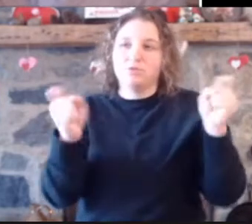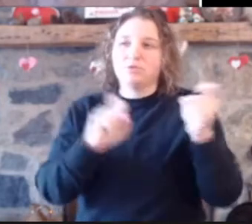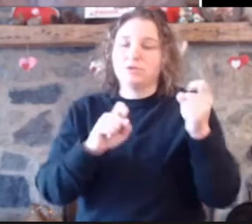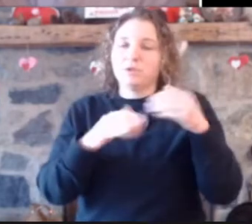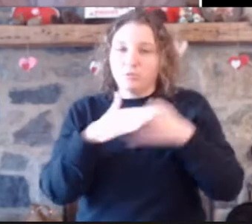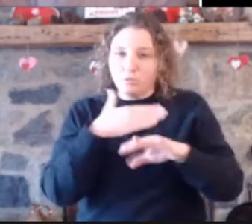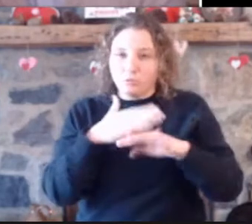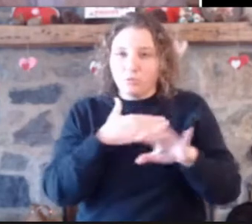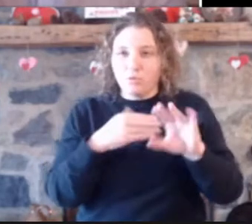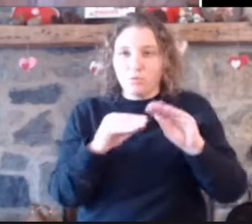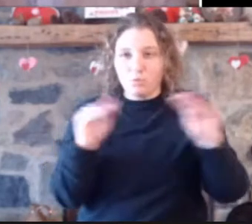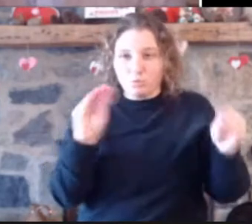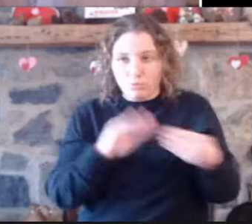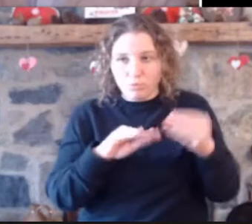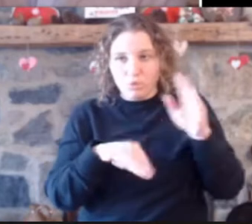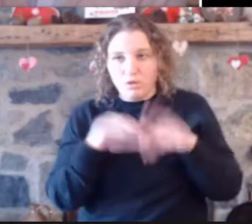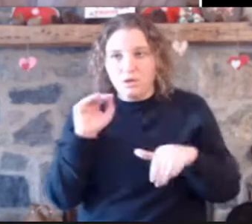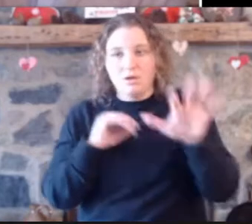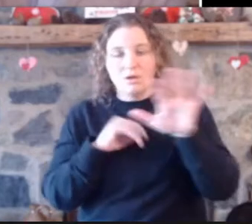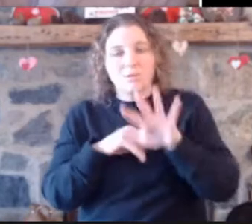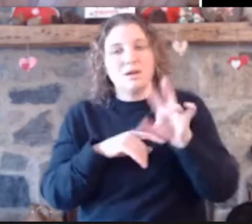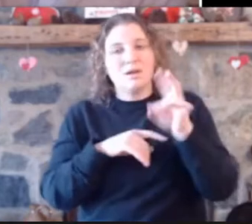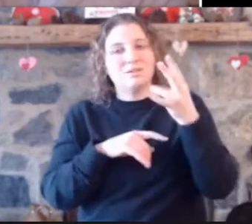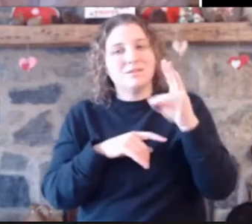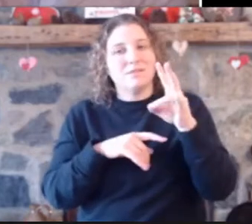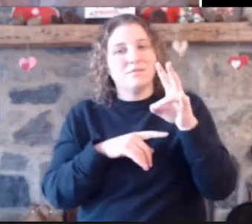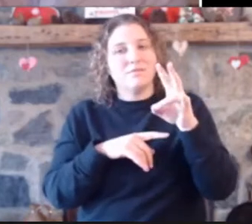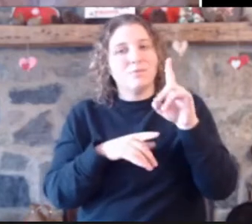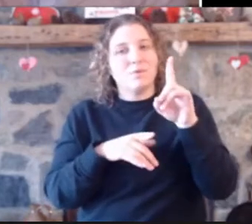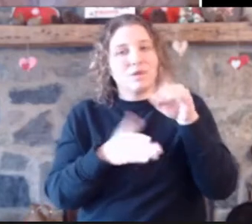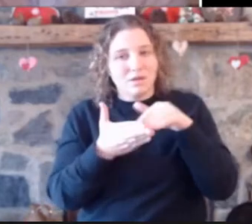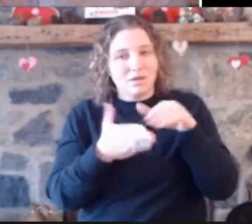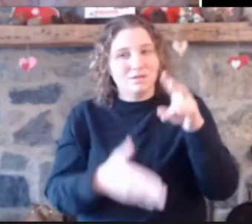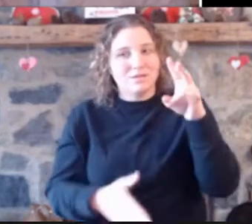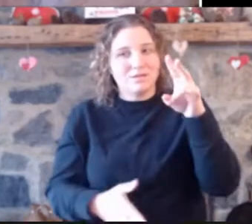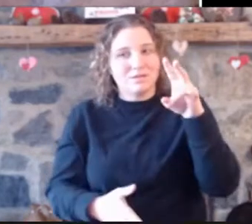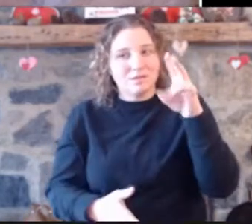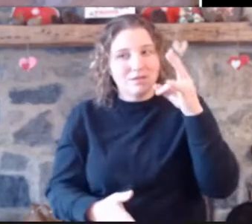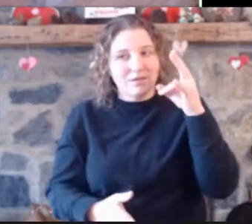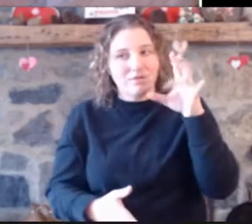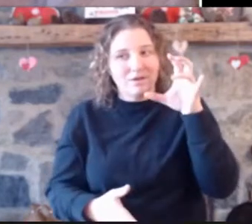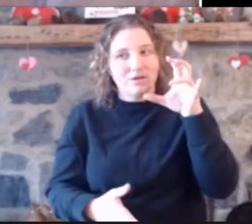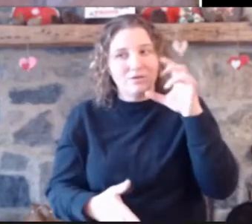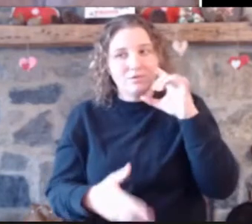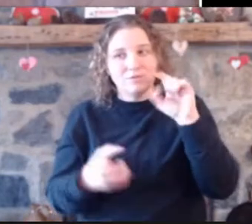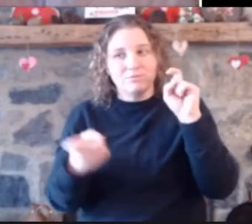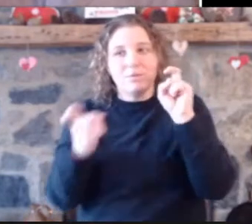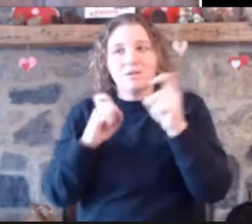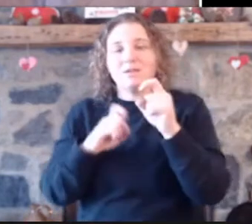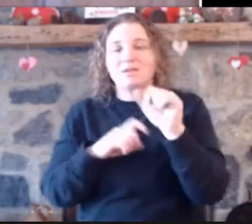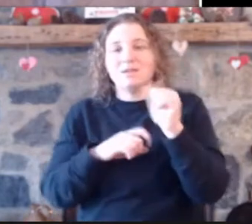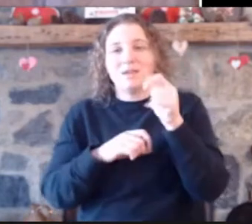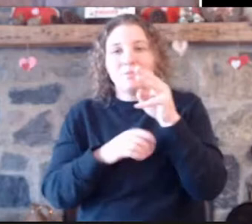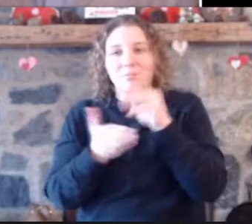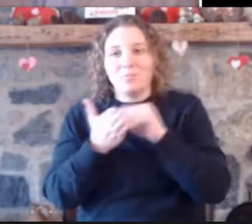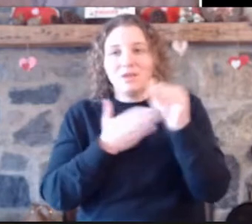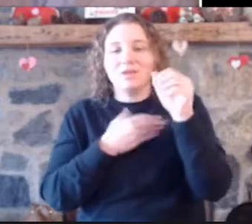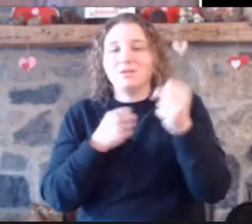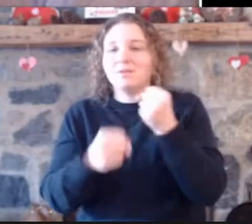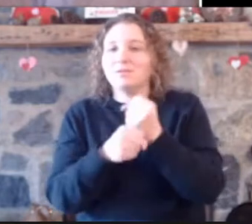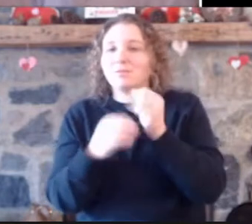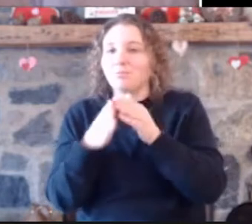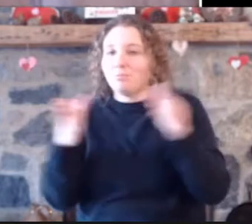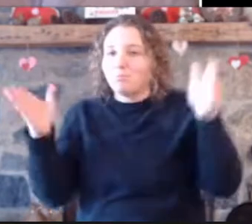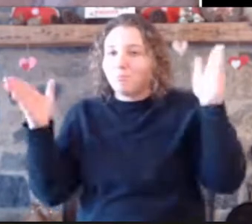offspring no more than about 1,700 mutations during a 10 million year period. That's the math based on what they